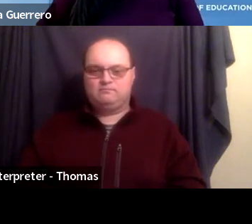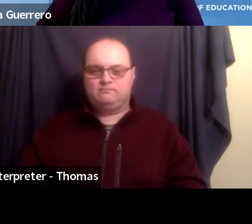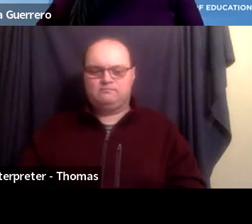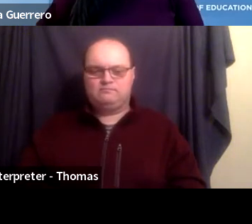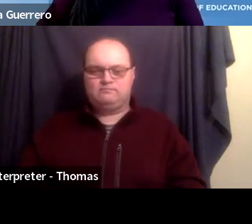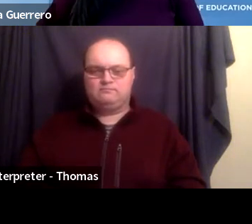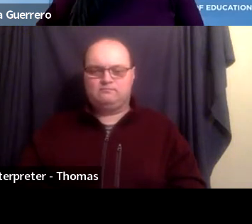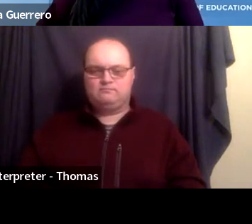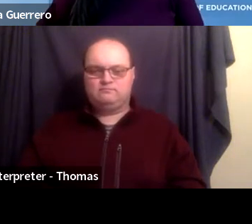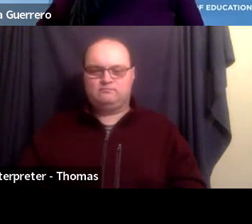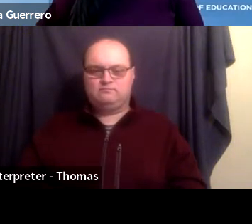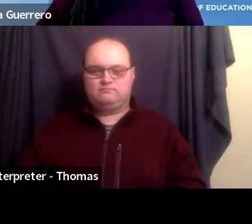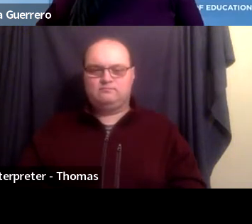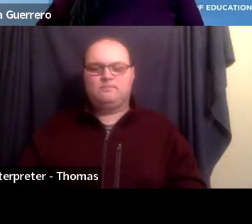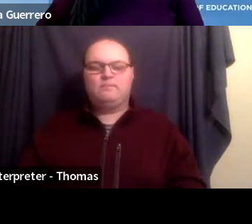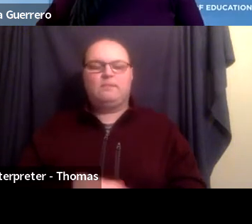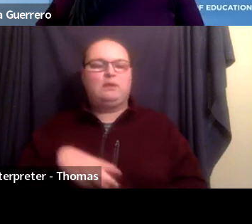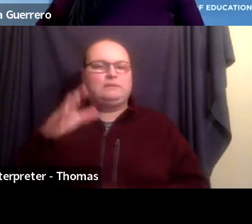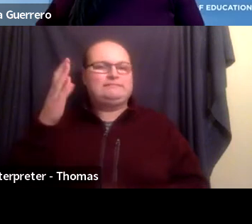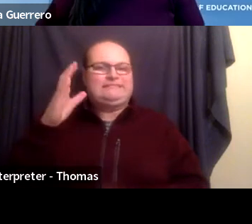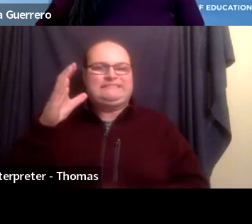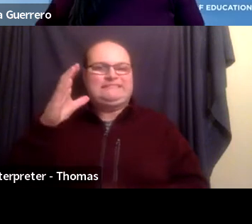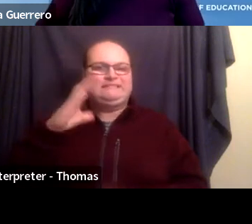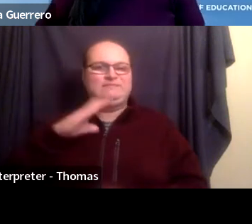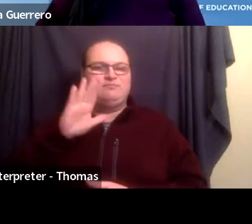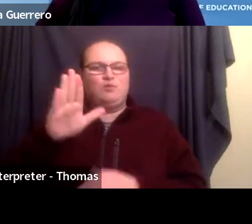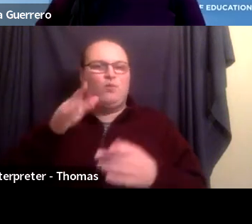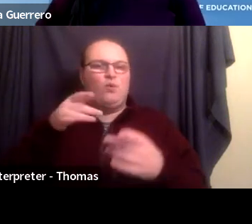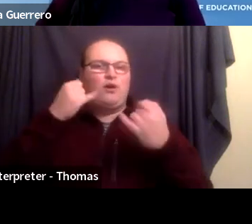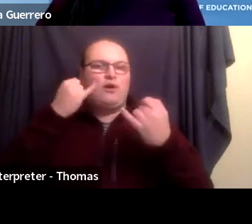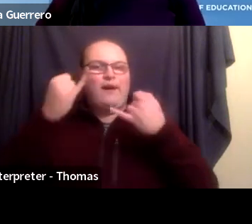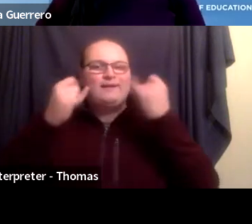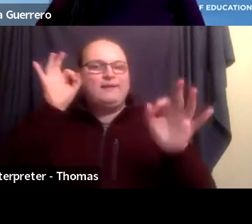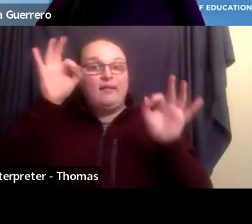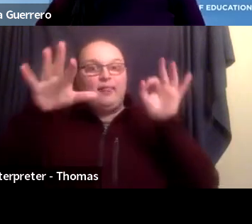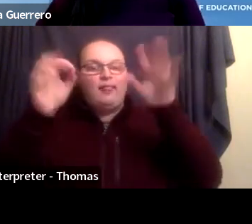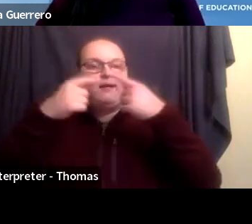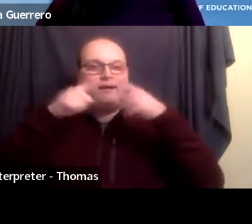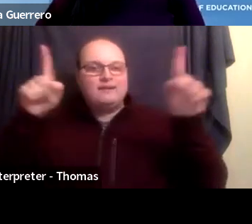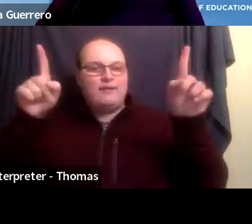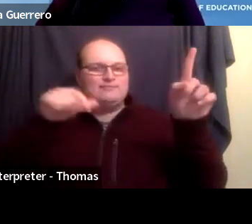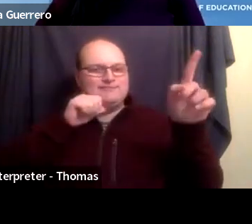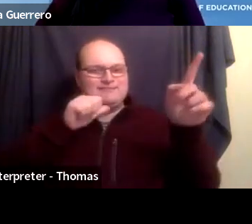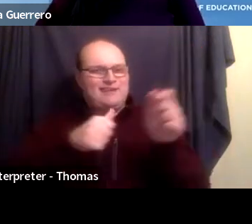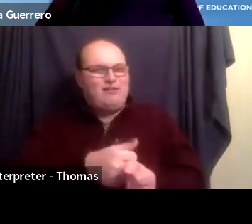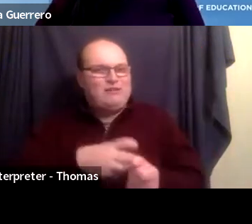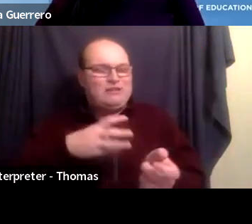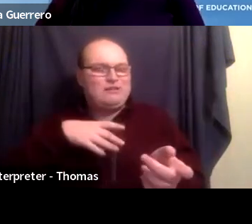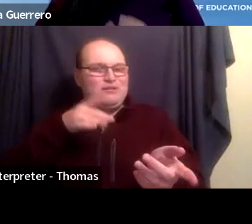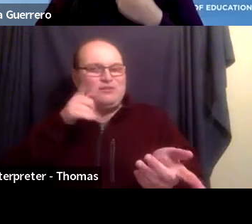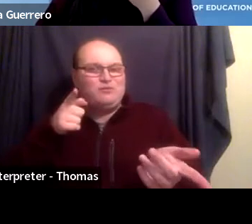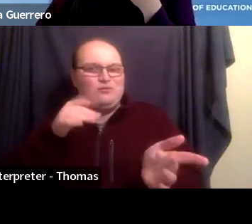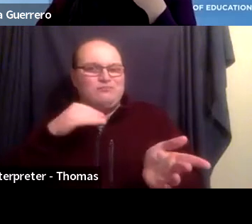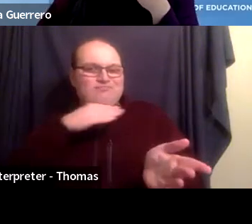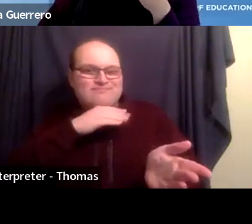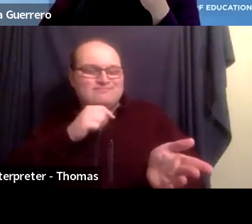ideas you want to do, but adjusting the boundaries. So my concern are